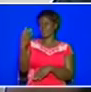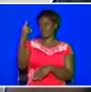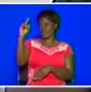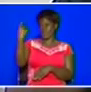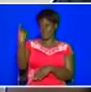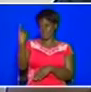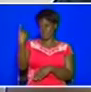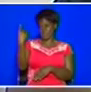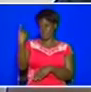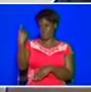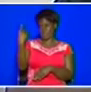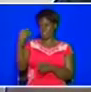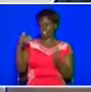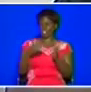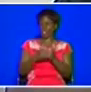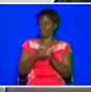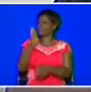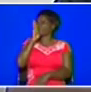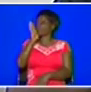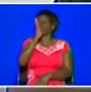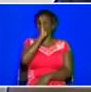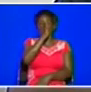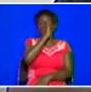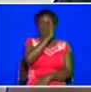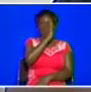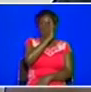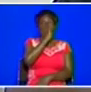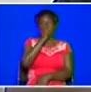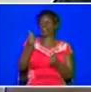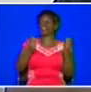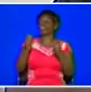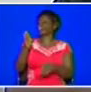One, you stop digging. Okay, so you have to contain the debt.